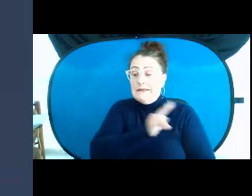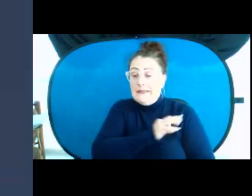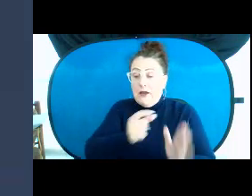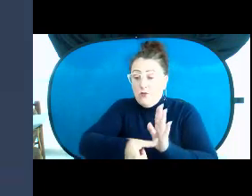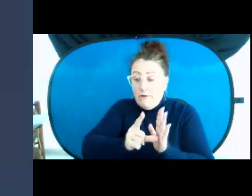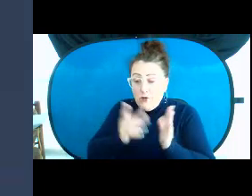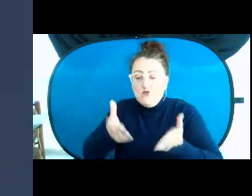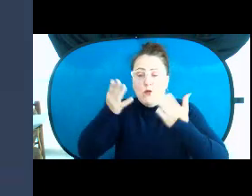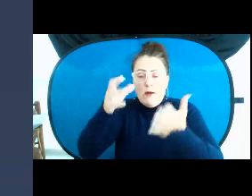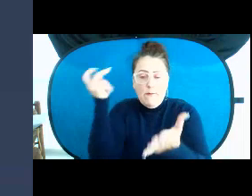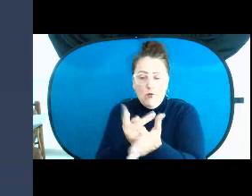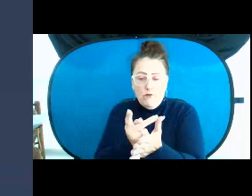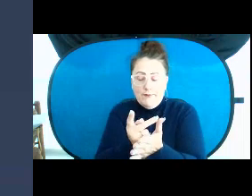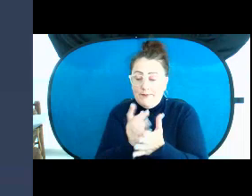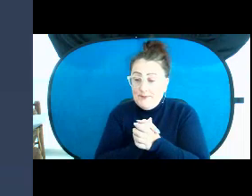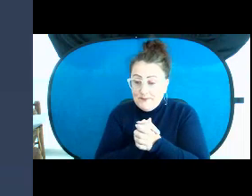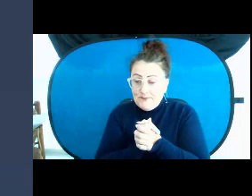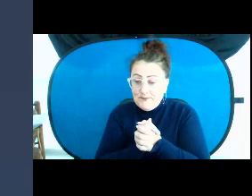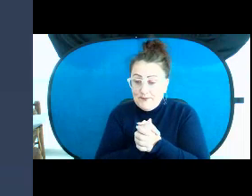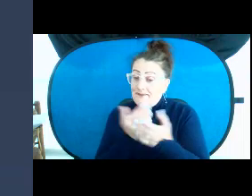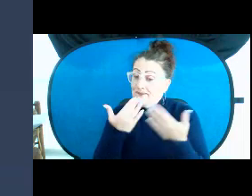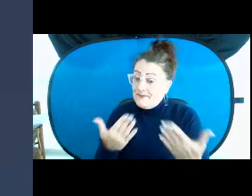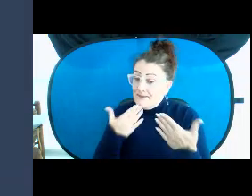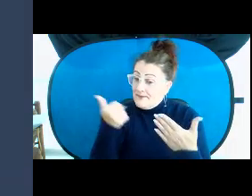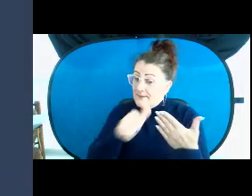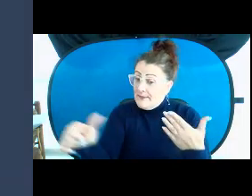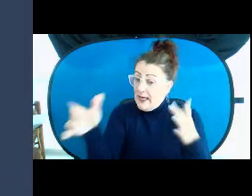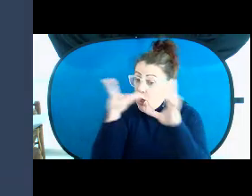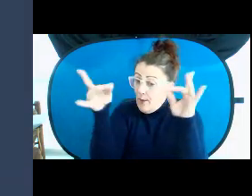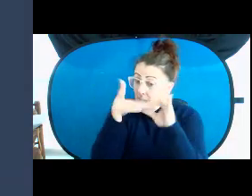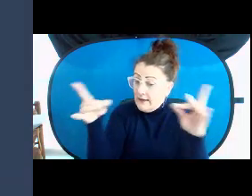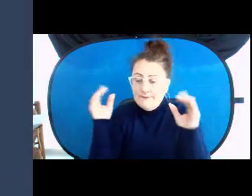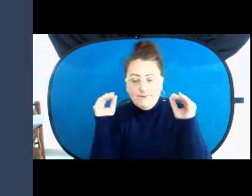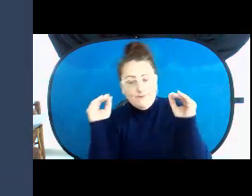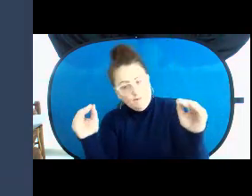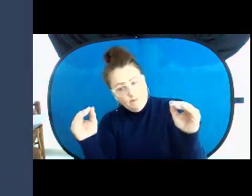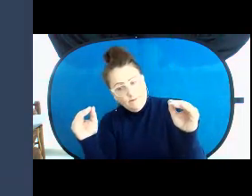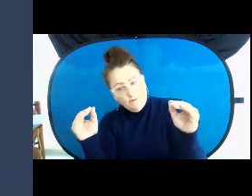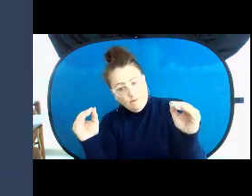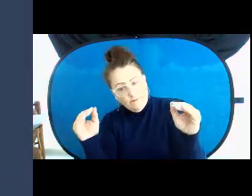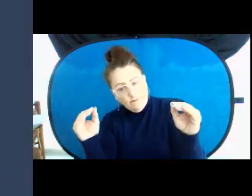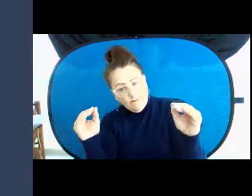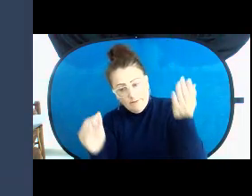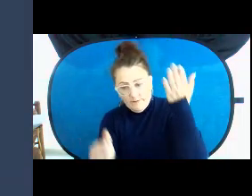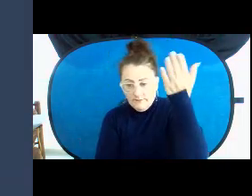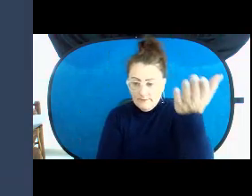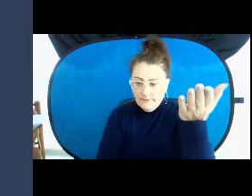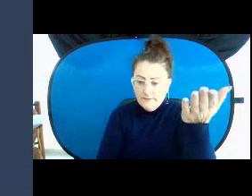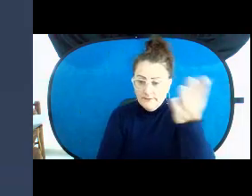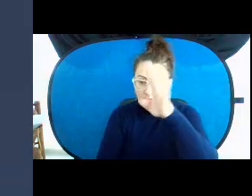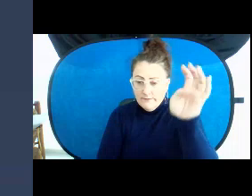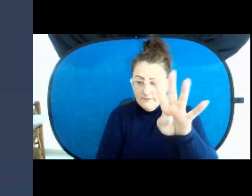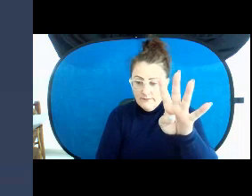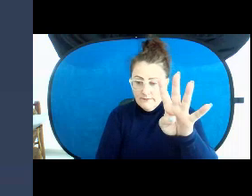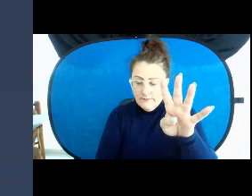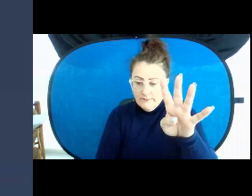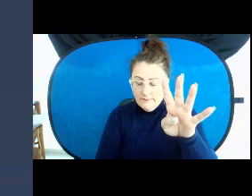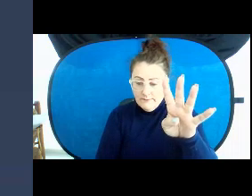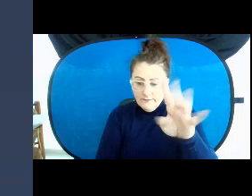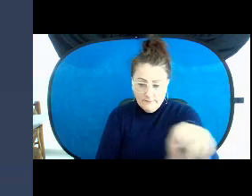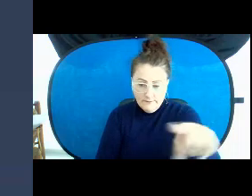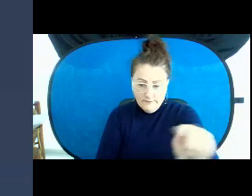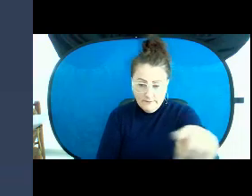recommends approval. All right, thank you. Any public comment? There is no public comment. Thank you. Thank you. Questions,